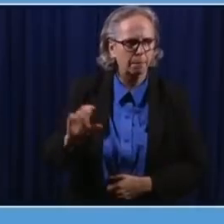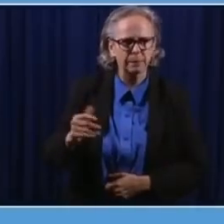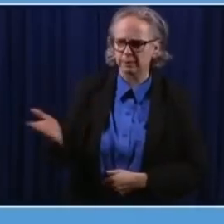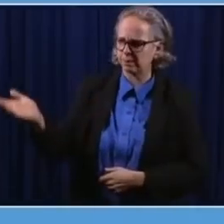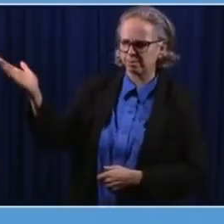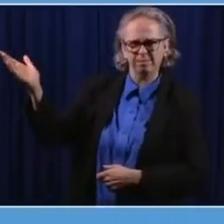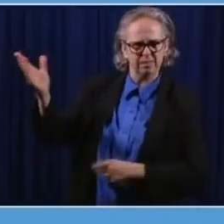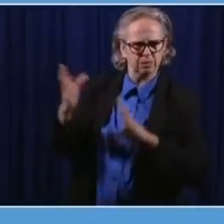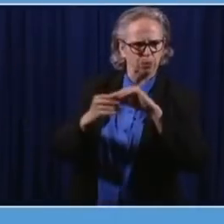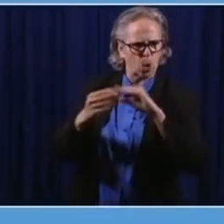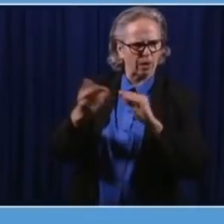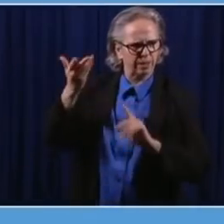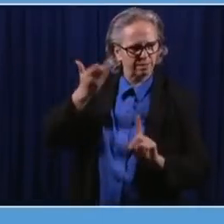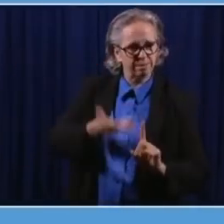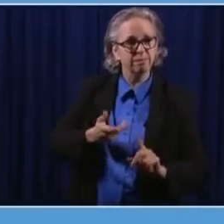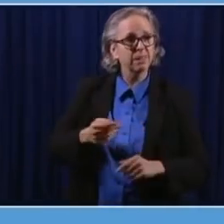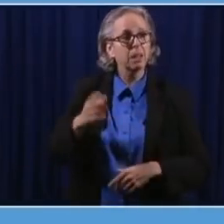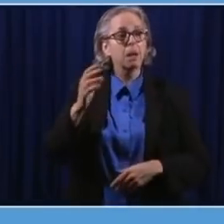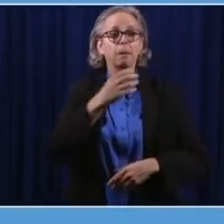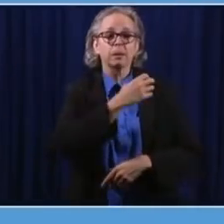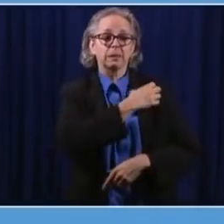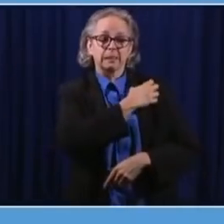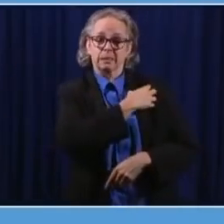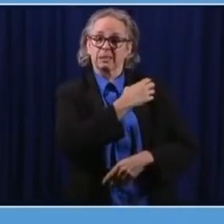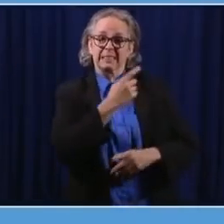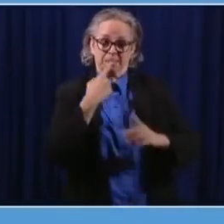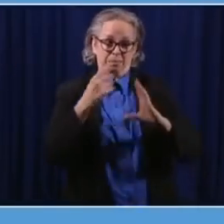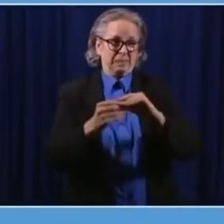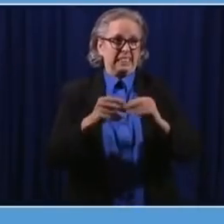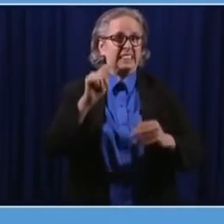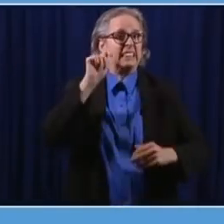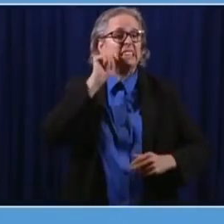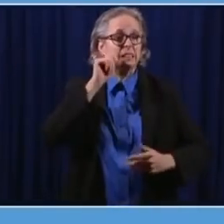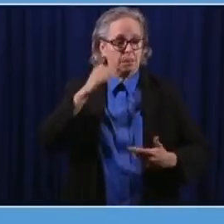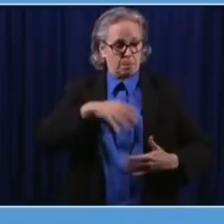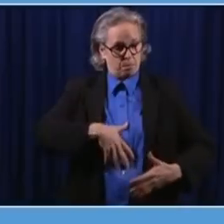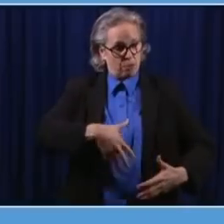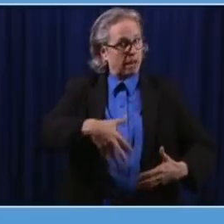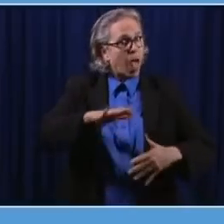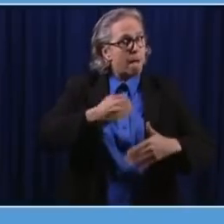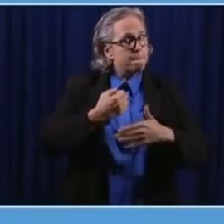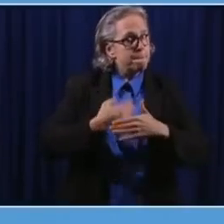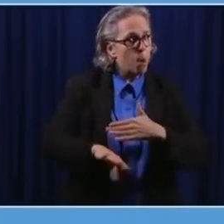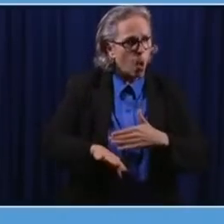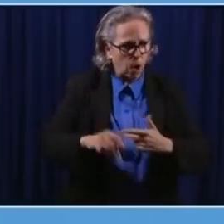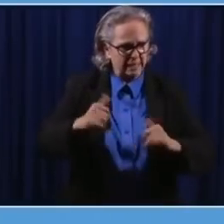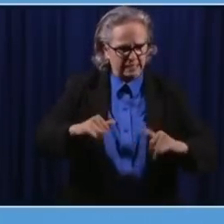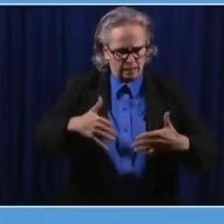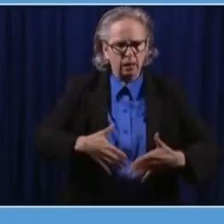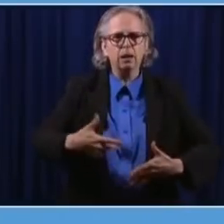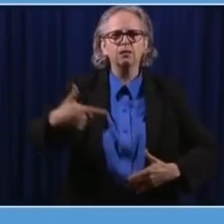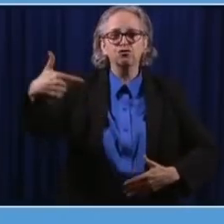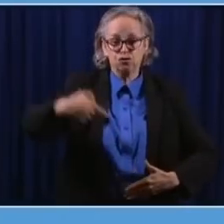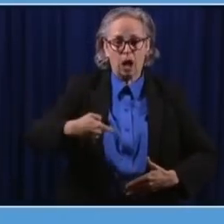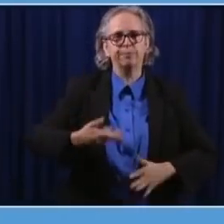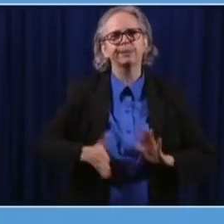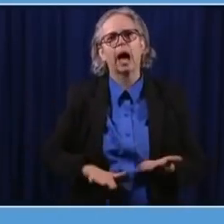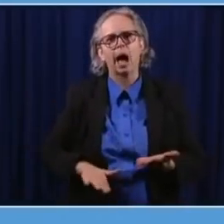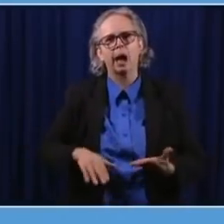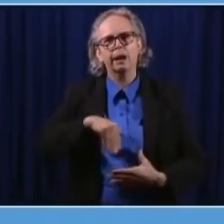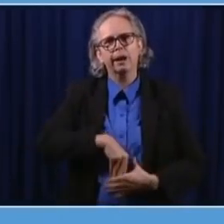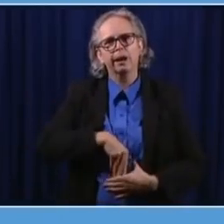police say pregnant teen's unborn baby killed after shooting in the Linden area. A